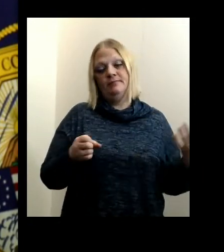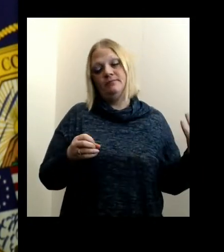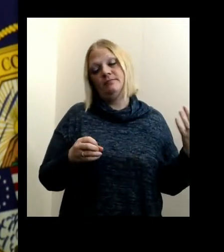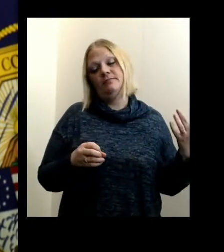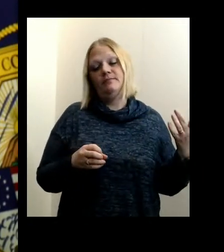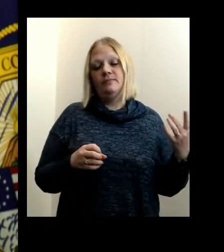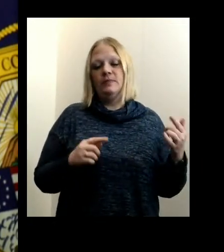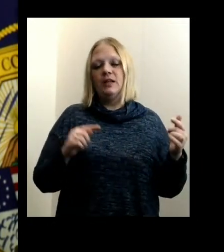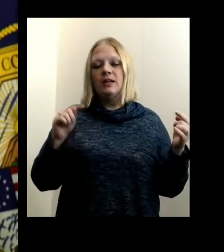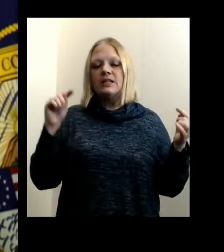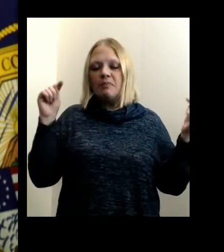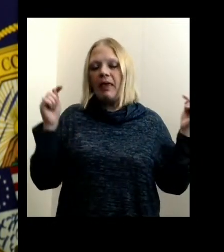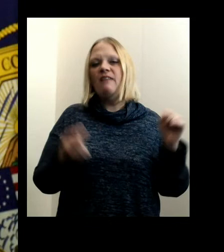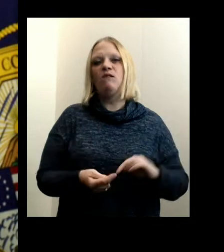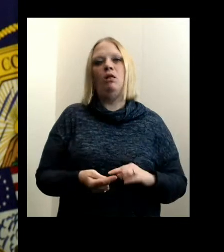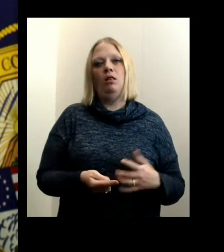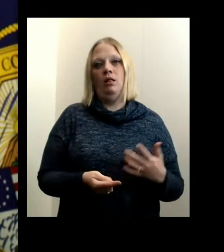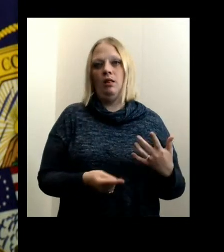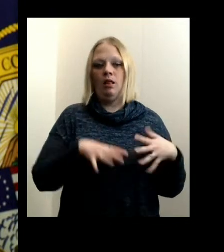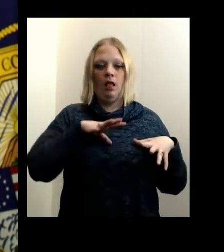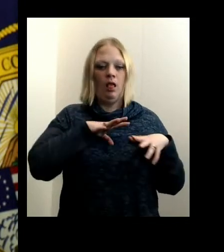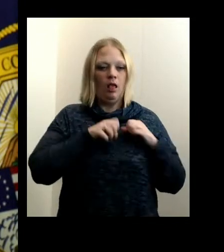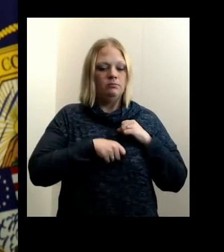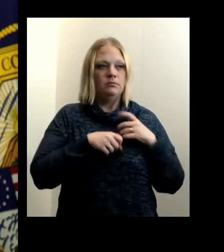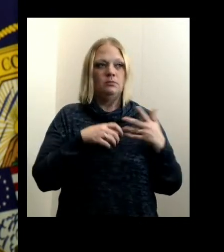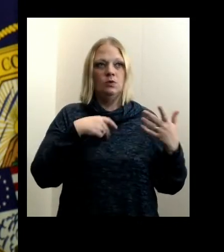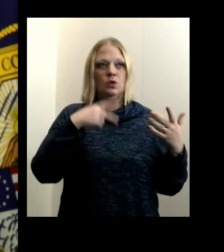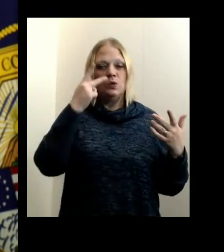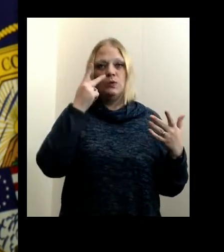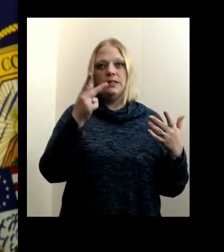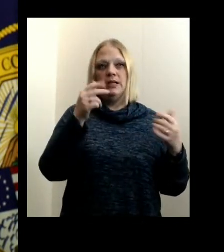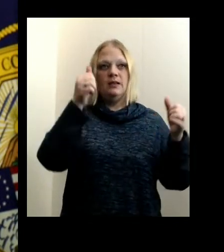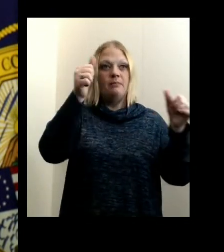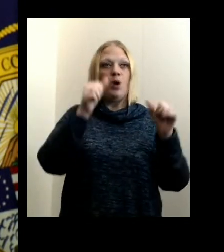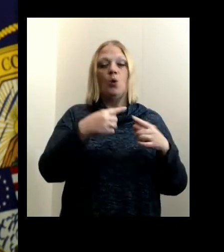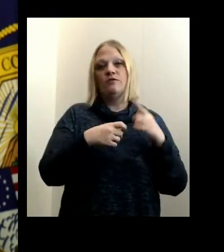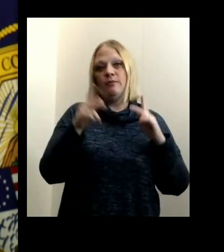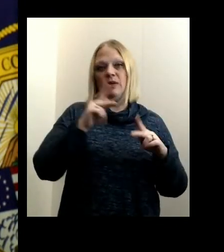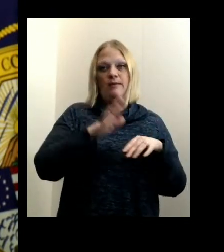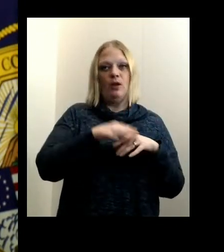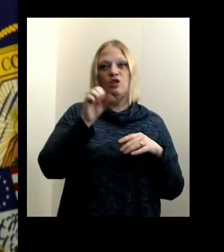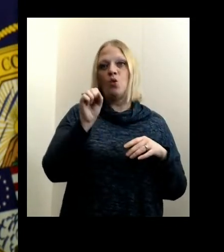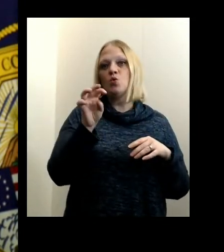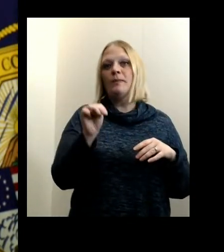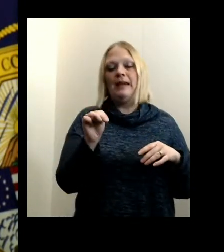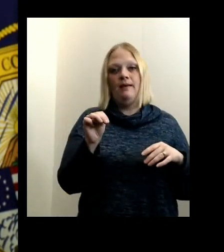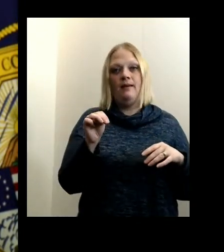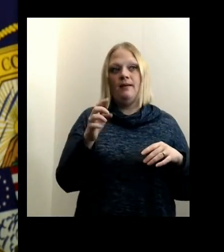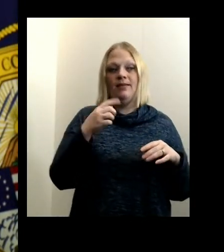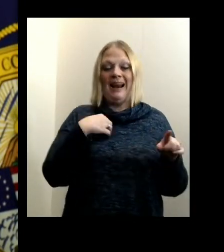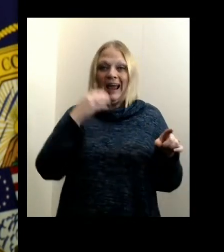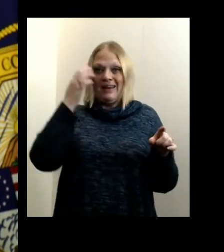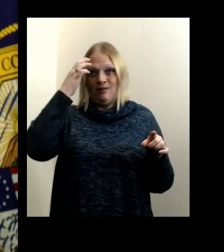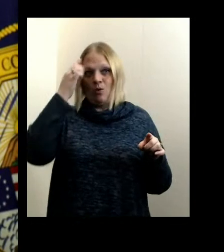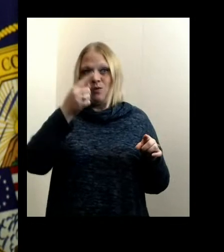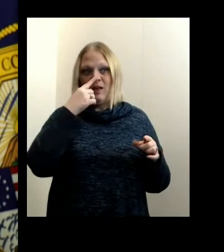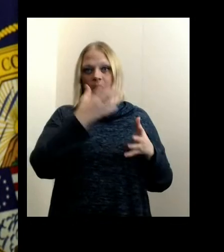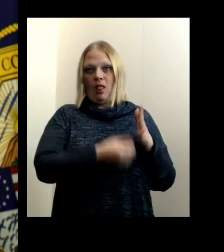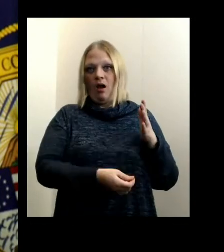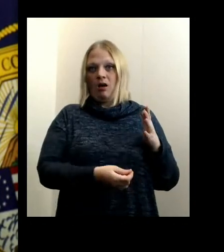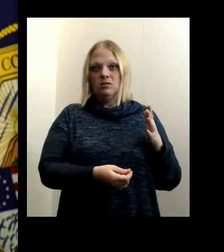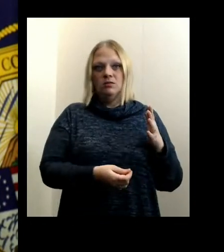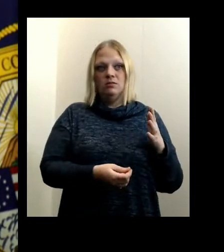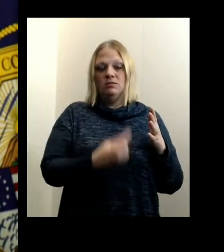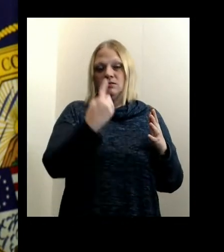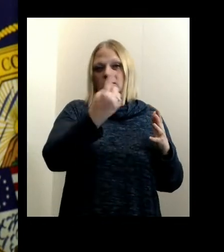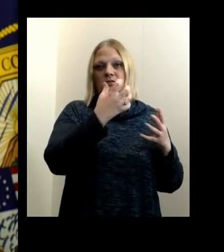it's painful to see the posts from people on social media that I know who've lost loved ones,